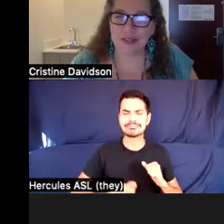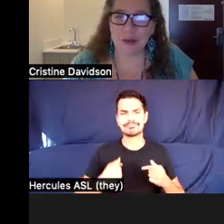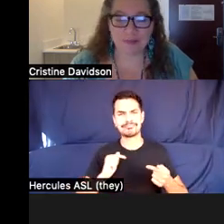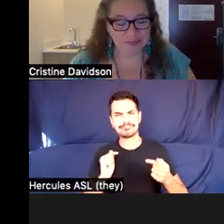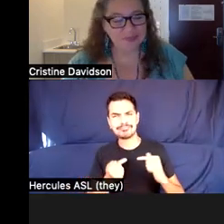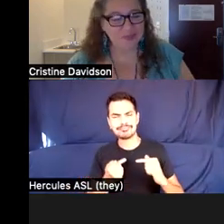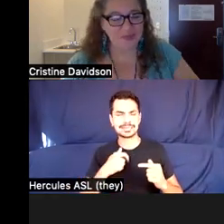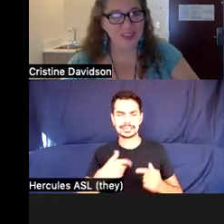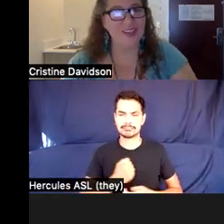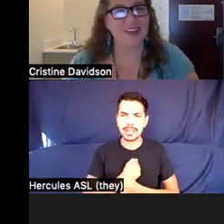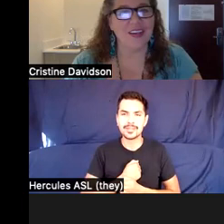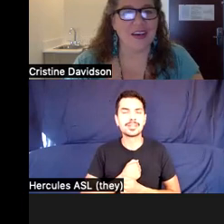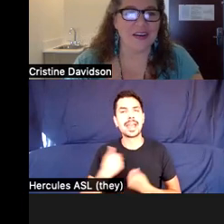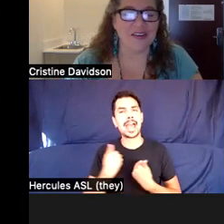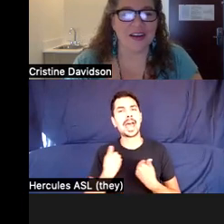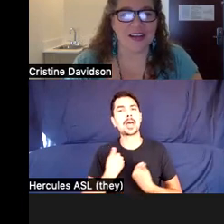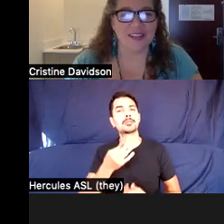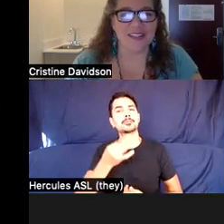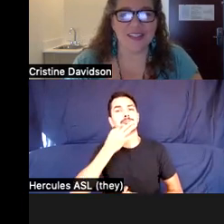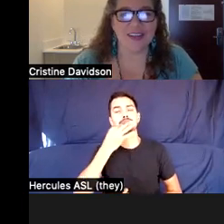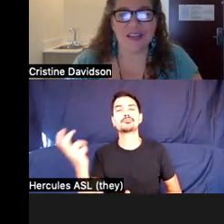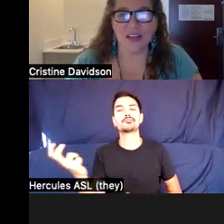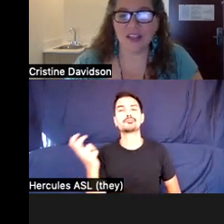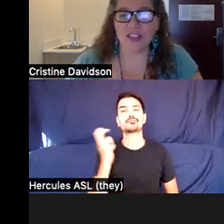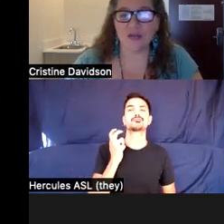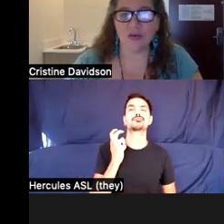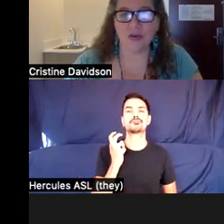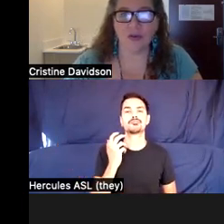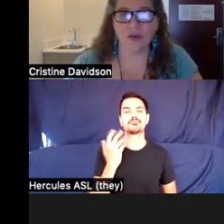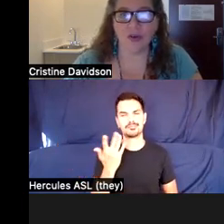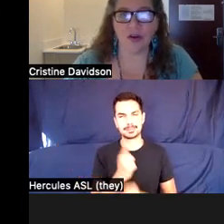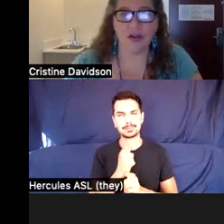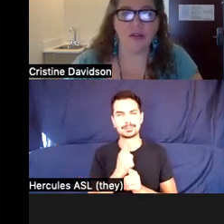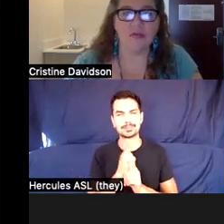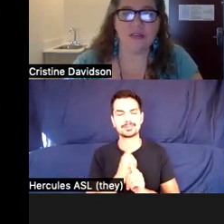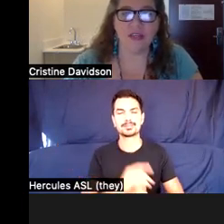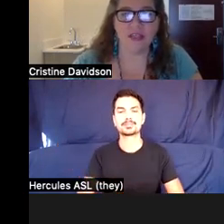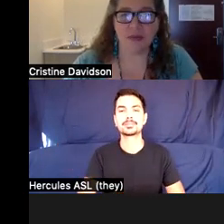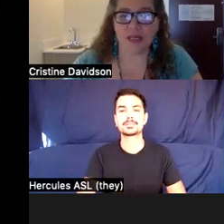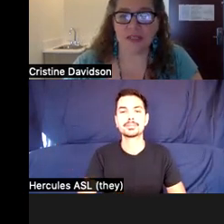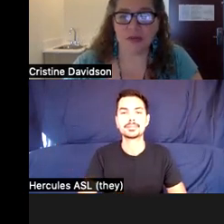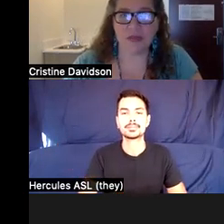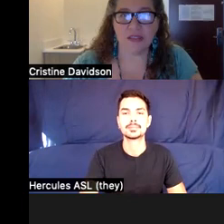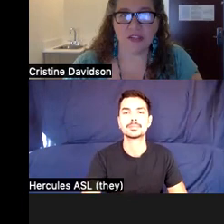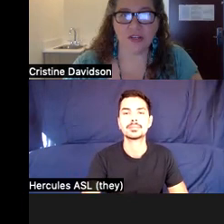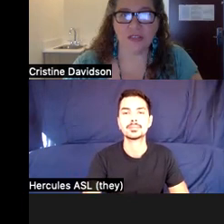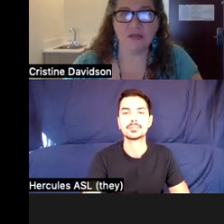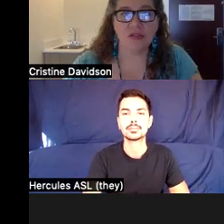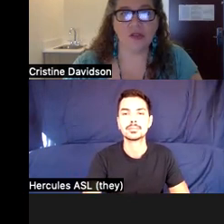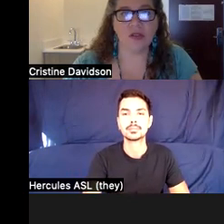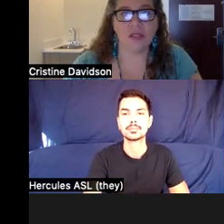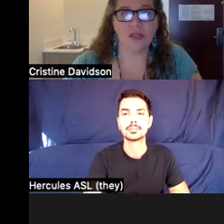there, don't they? All right. So let me see if I can get back into the main